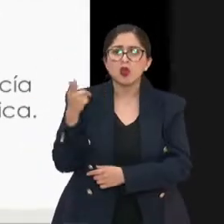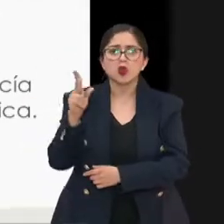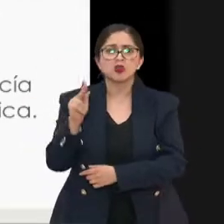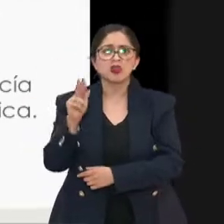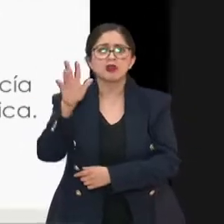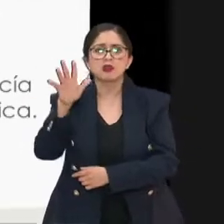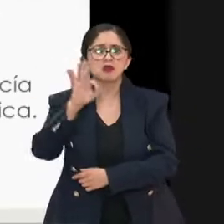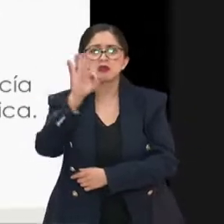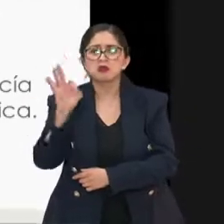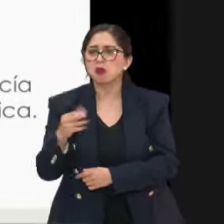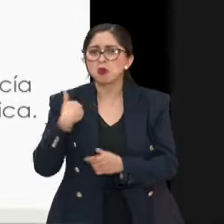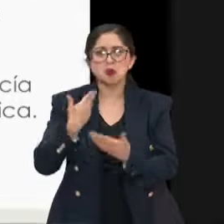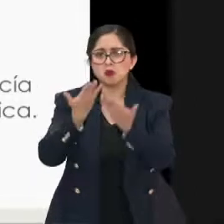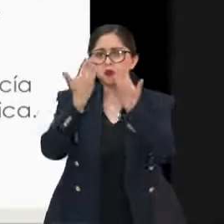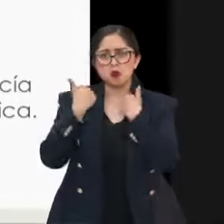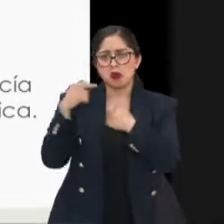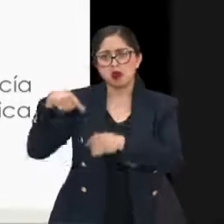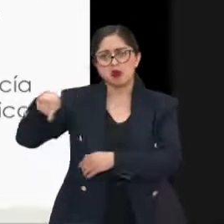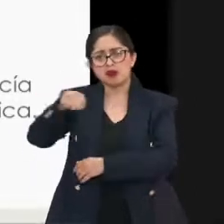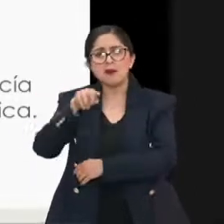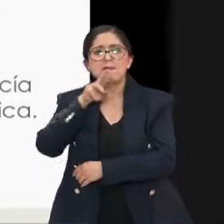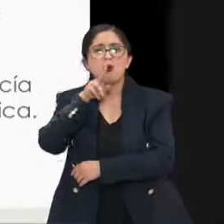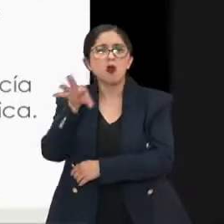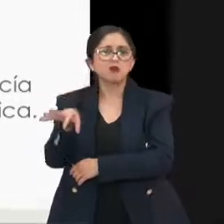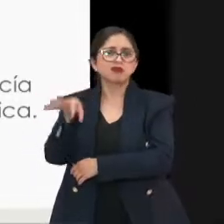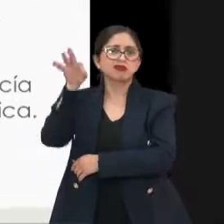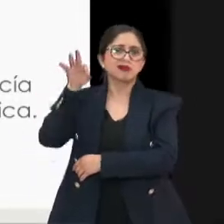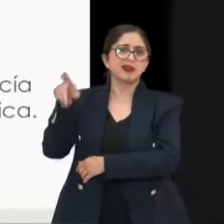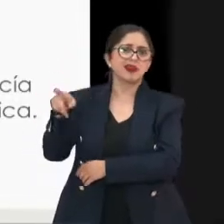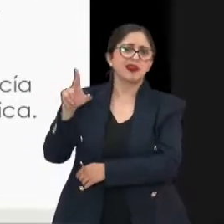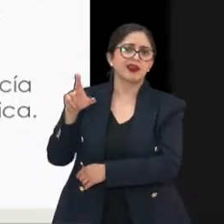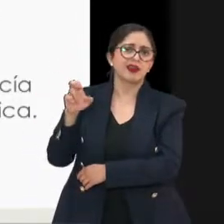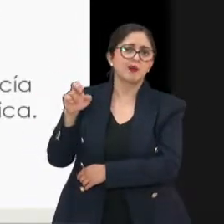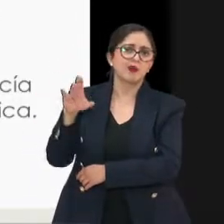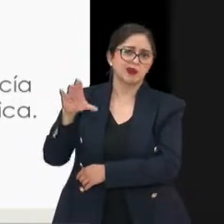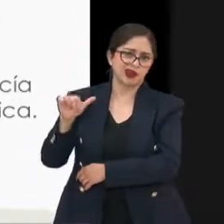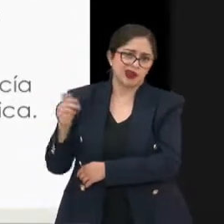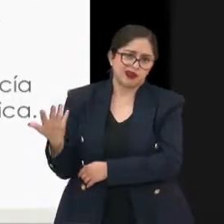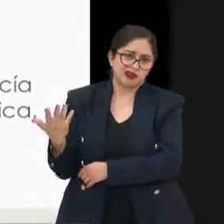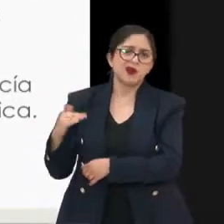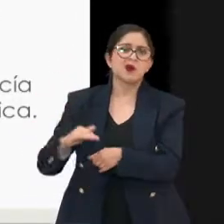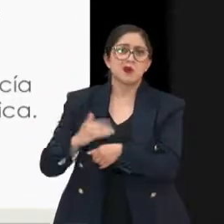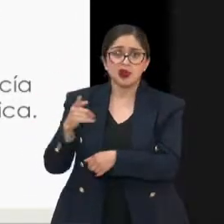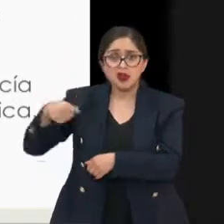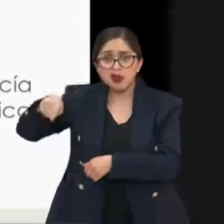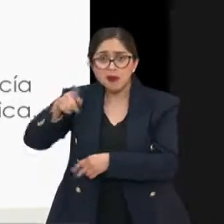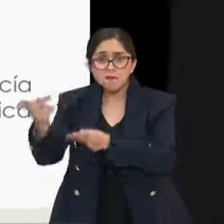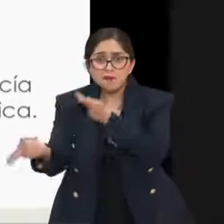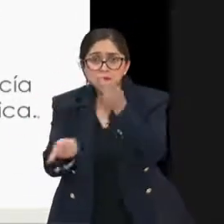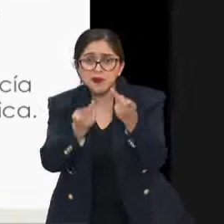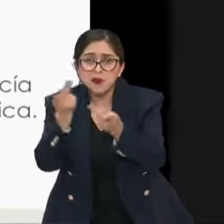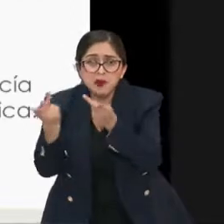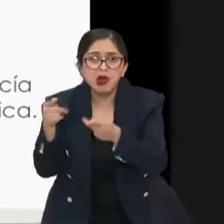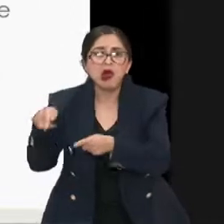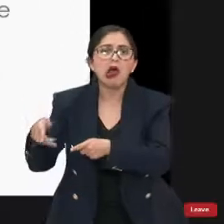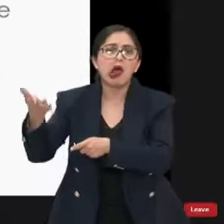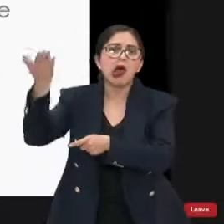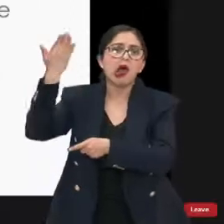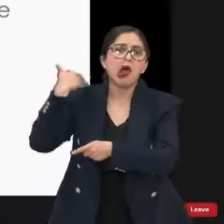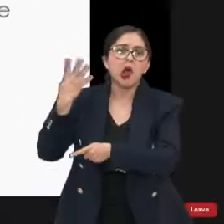to Evo Morales, and they said that they didn't have any ethnicity. And this is very important because when